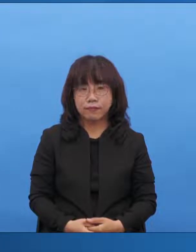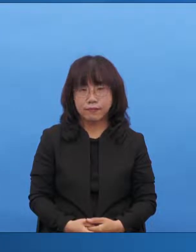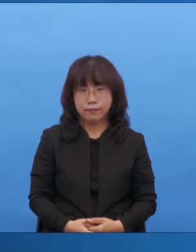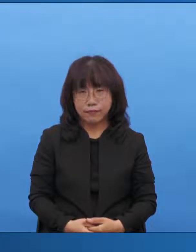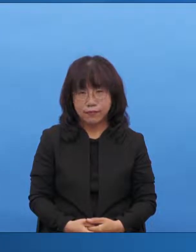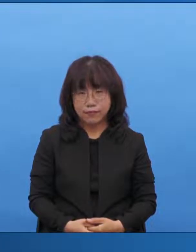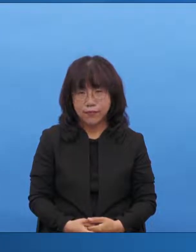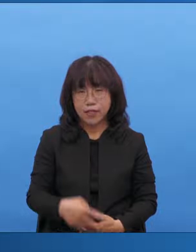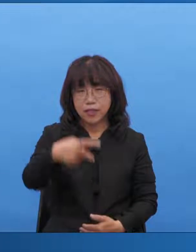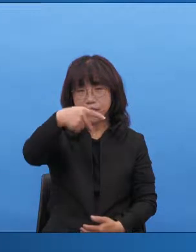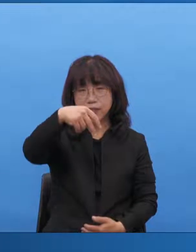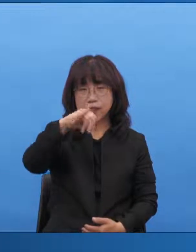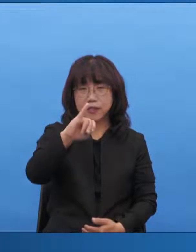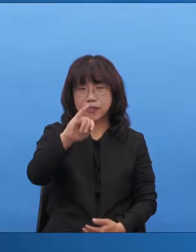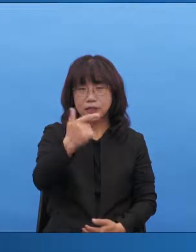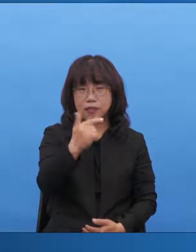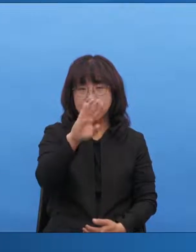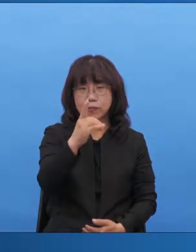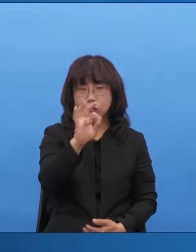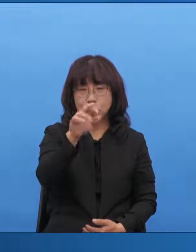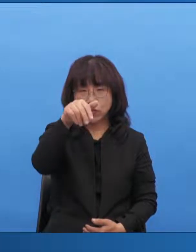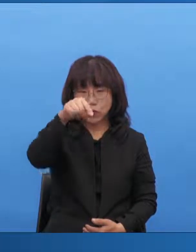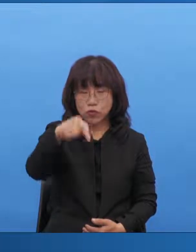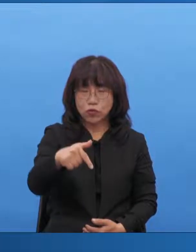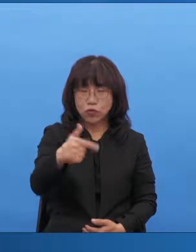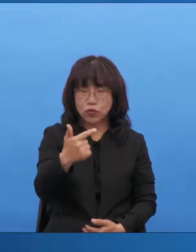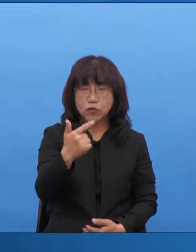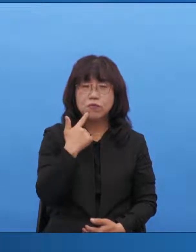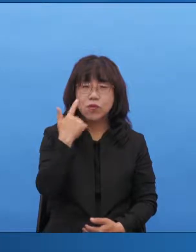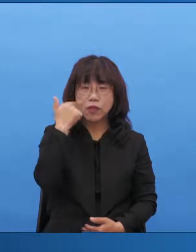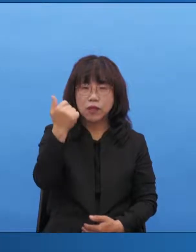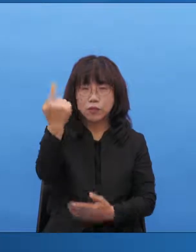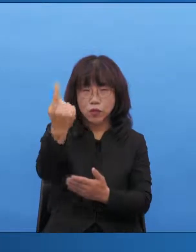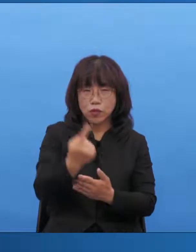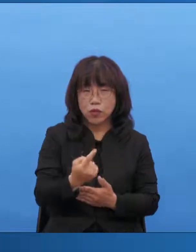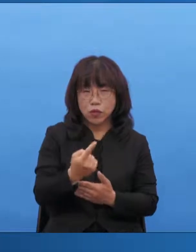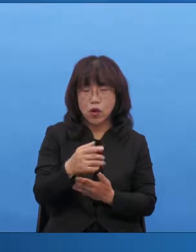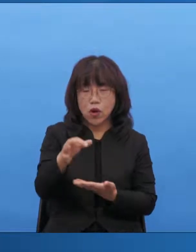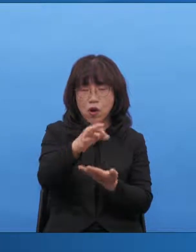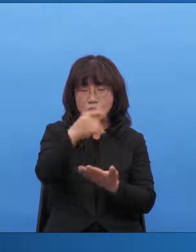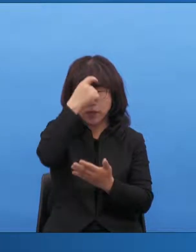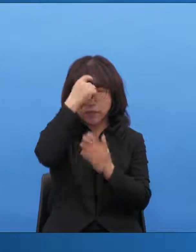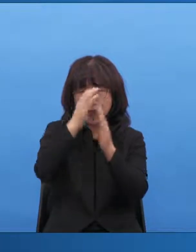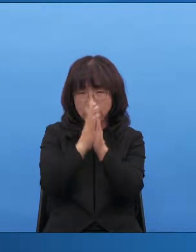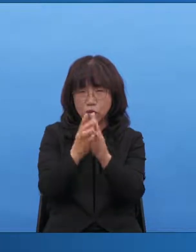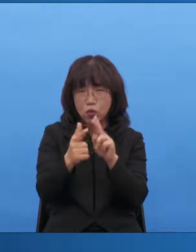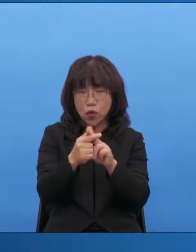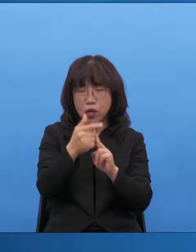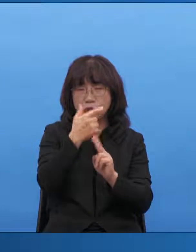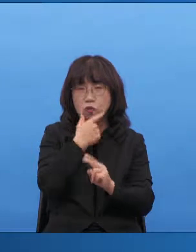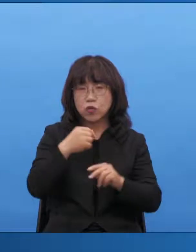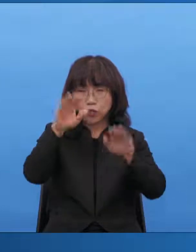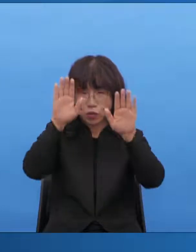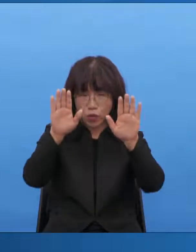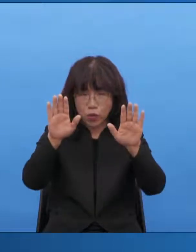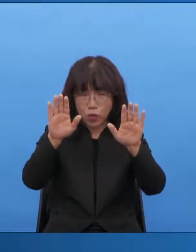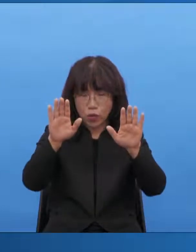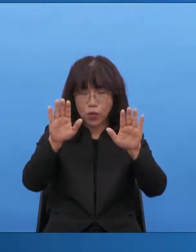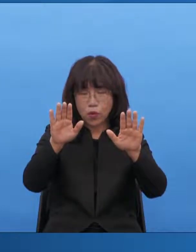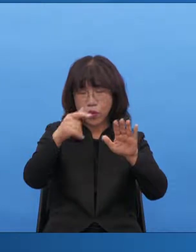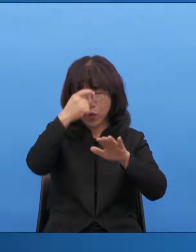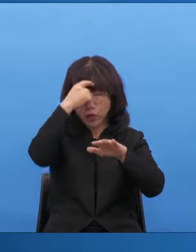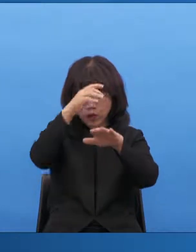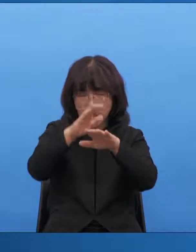pasteur Sing Bun Jung va conclure le culte de la journée des ruminants en priant pour les offrandes et en donnant